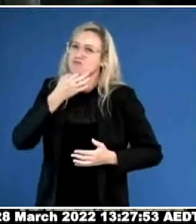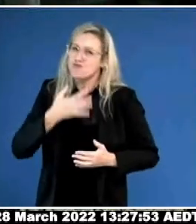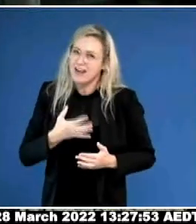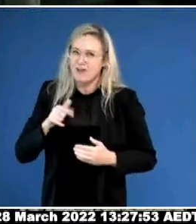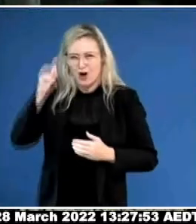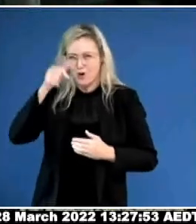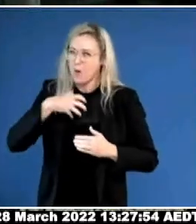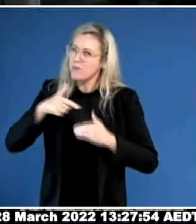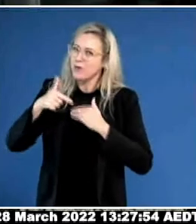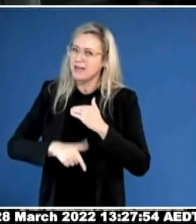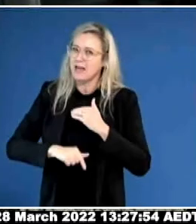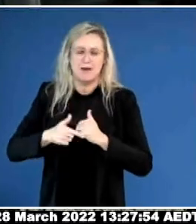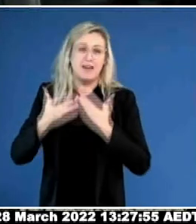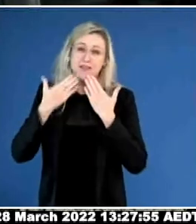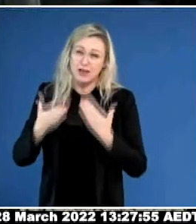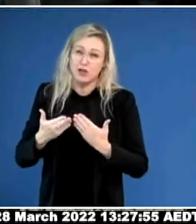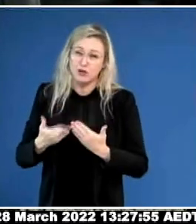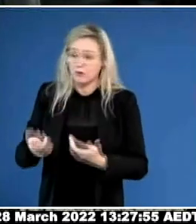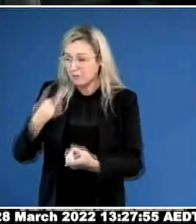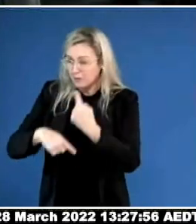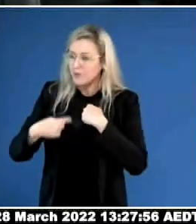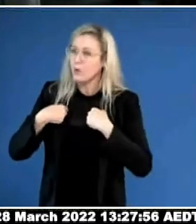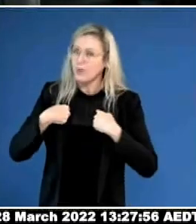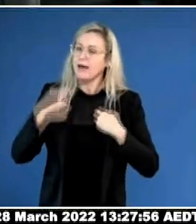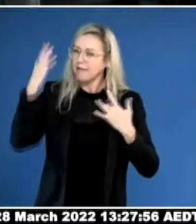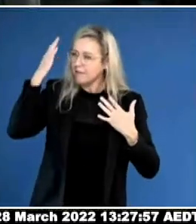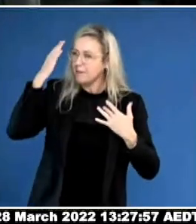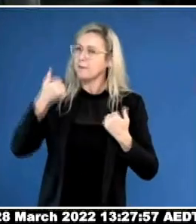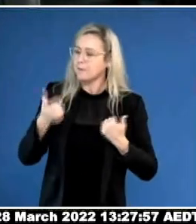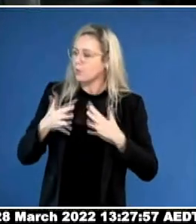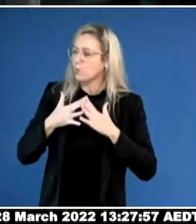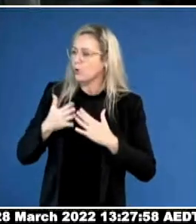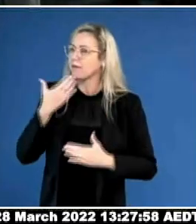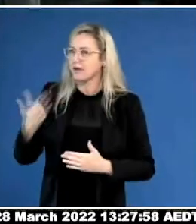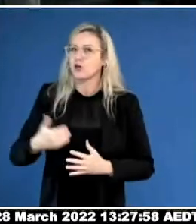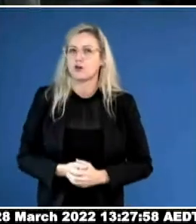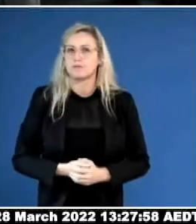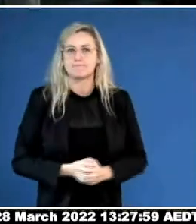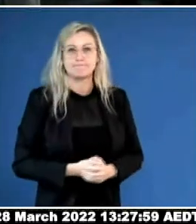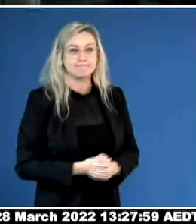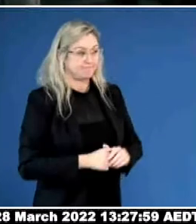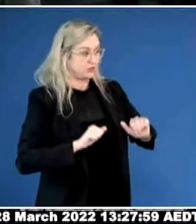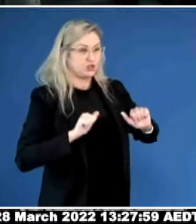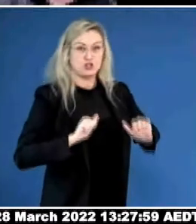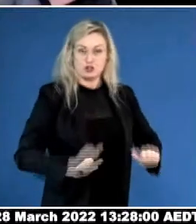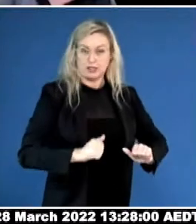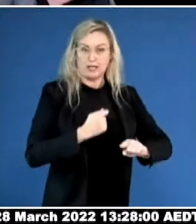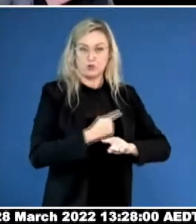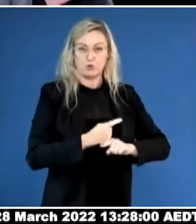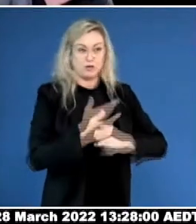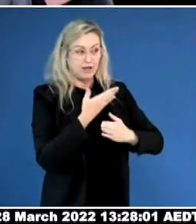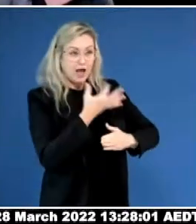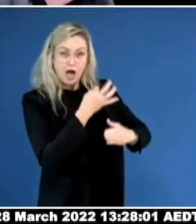of food for thought today. Commissioners. Thank you very much, Ms. Lee. I'll ask first Commissioner Bennett whether she has